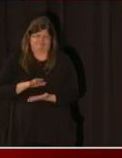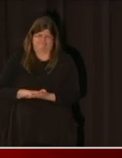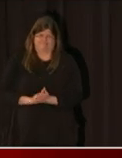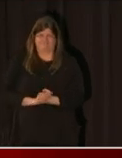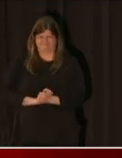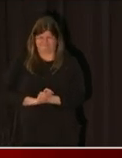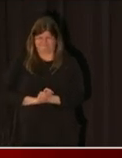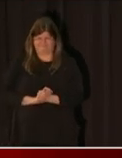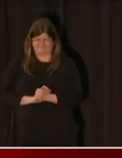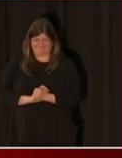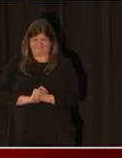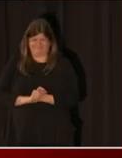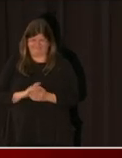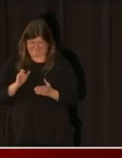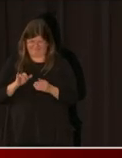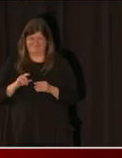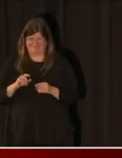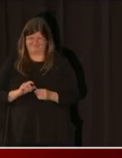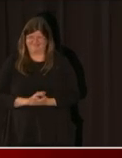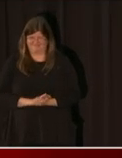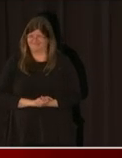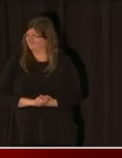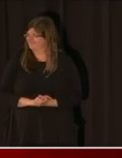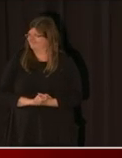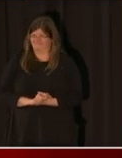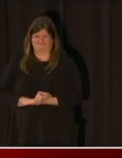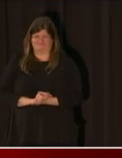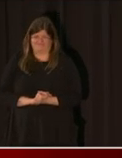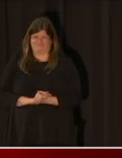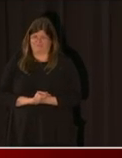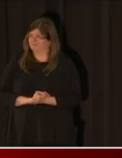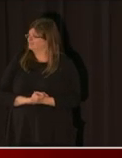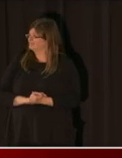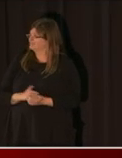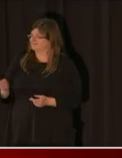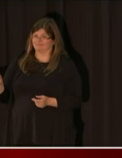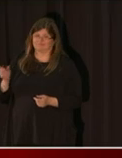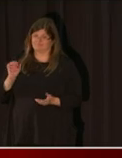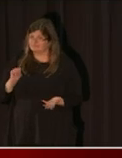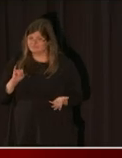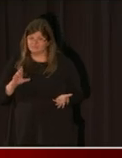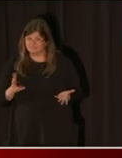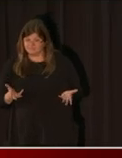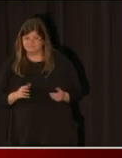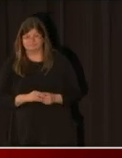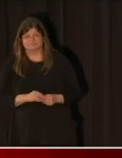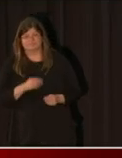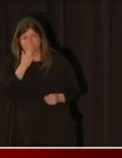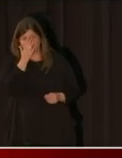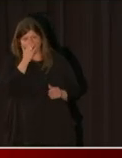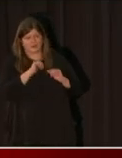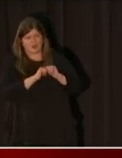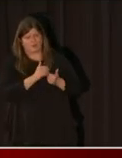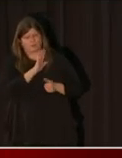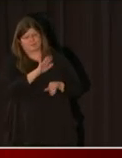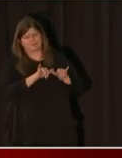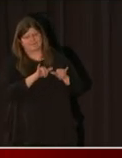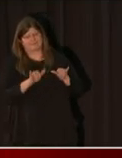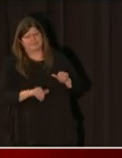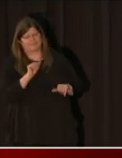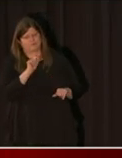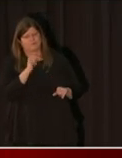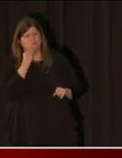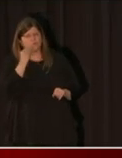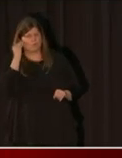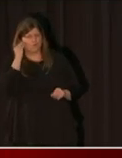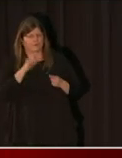All right. Yes, sir. Thank you, Mayor. How does your stay-at-home order apply to encampments? Where I live, I've noticed an